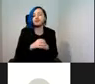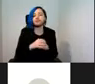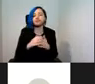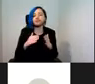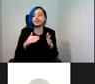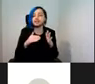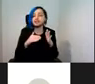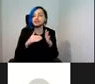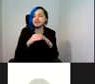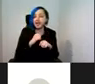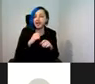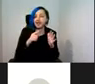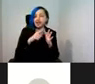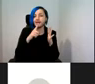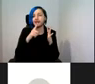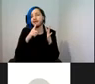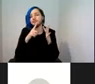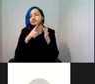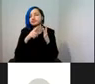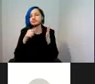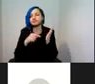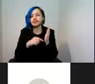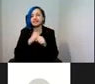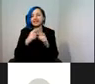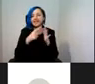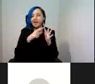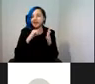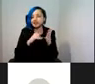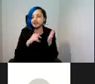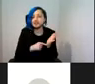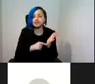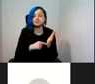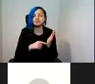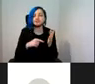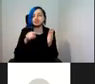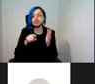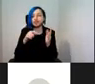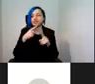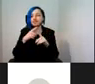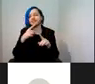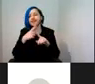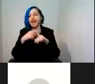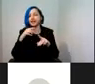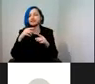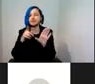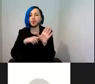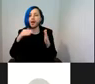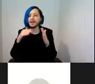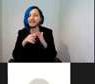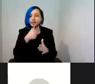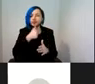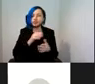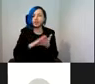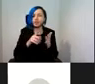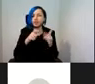and Geist XYZ, which is a piece of one of the case studies that was created using Houdini. Some of the R&D